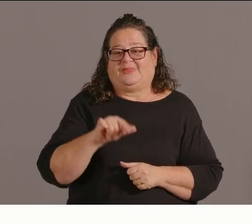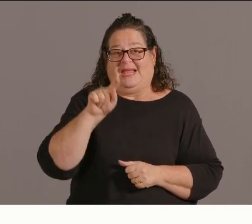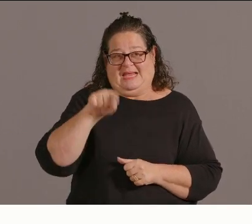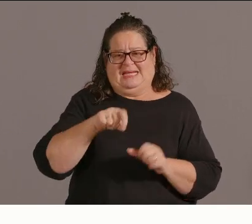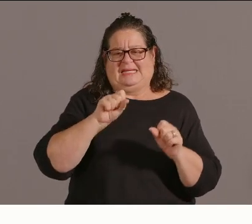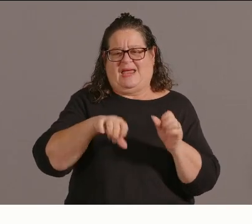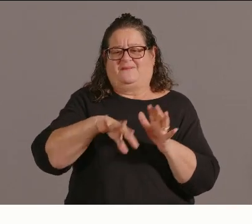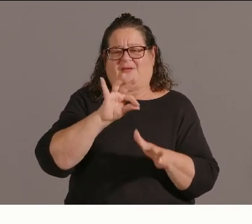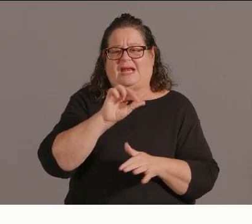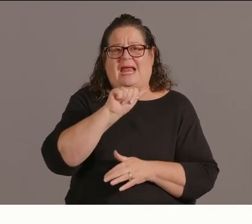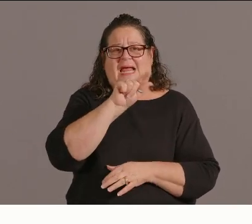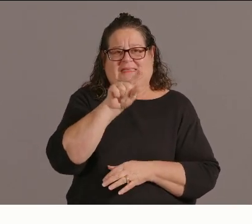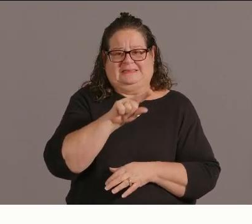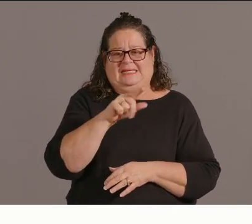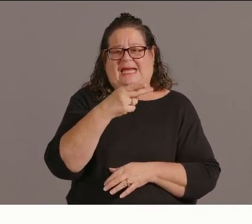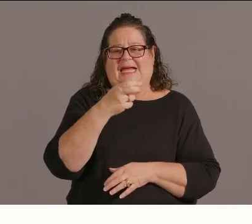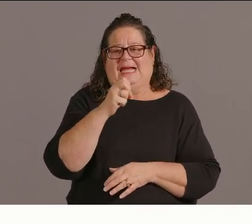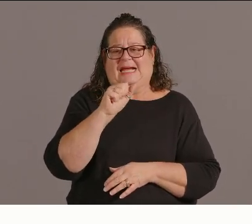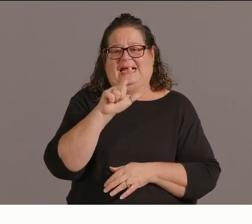azhealth.gov/findvaccine.